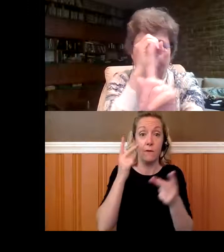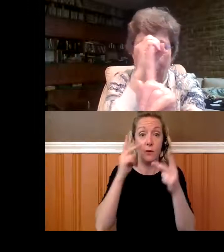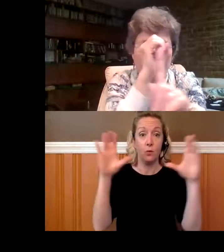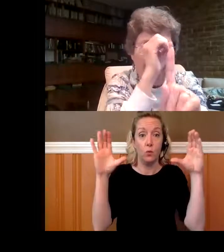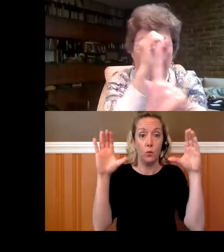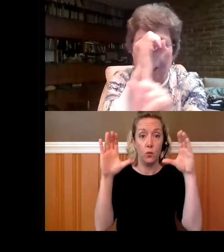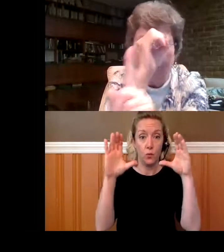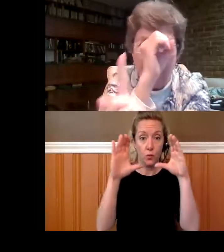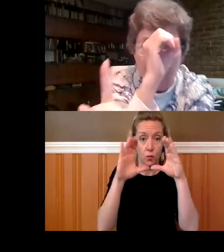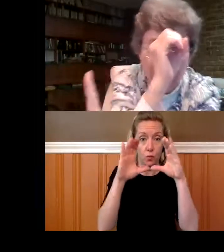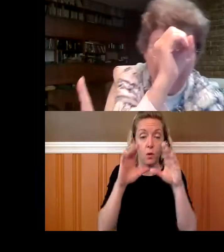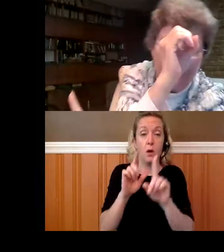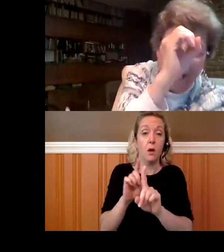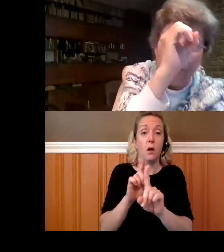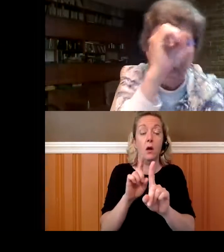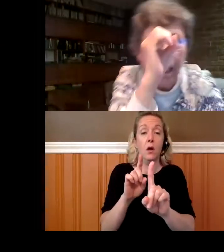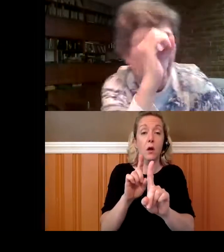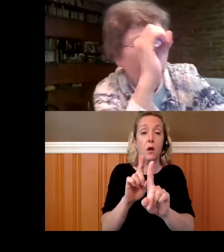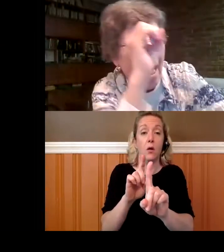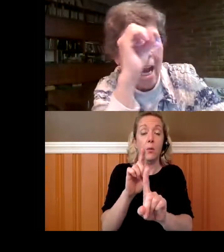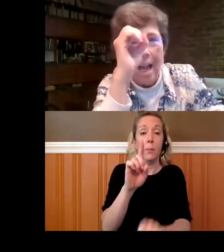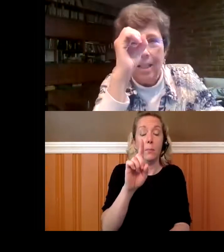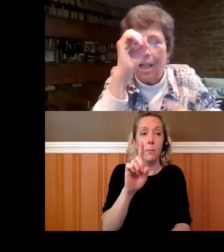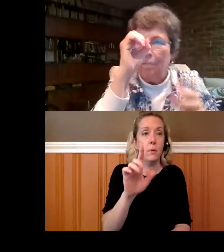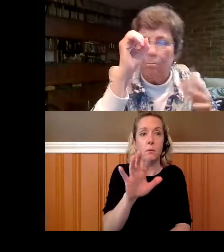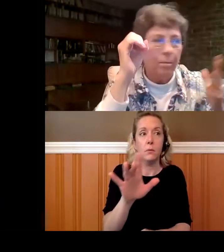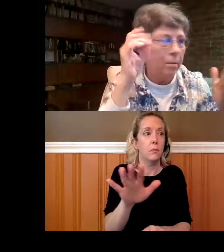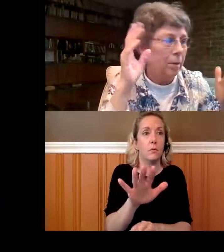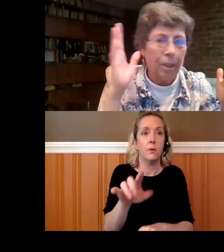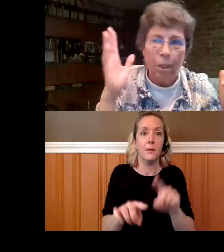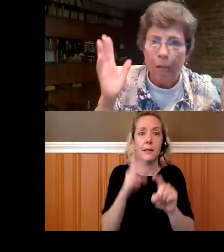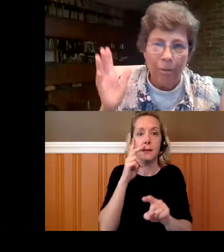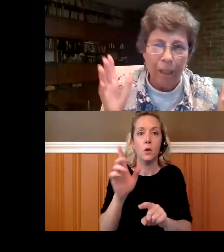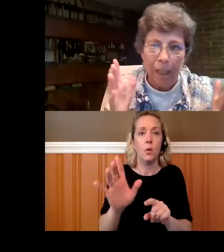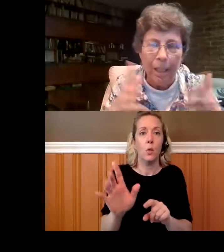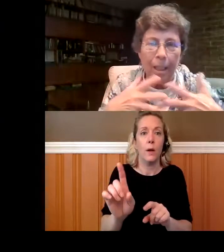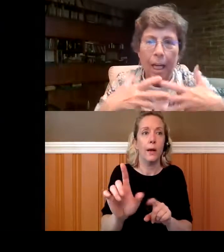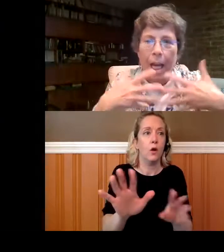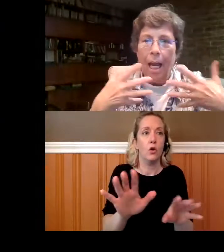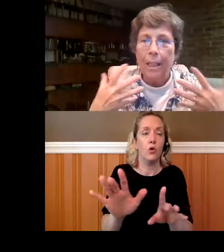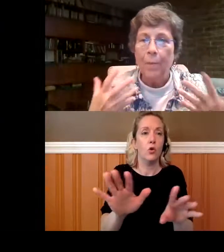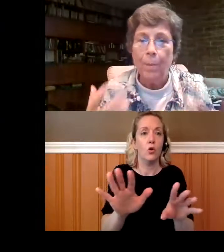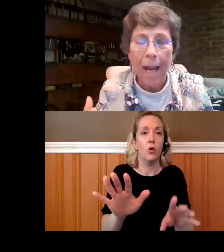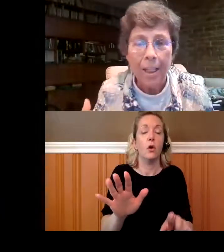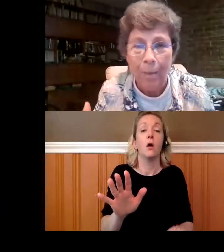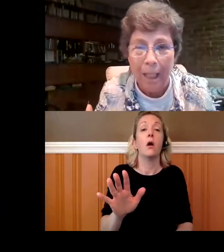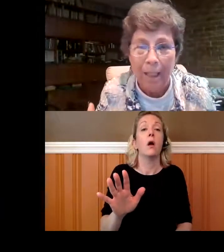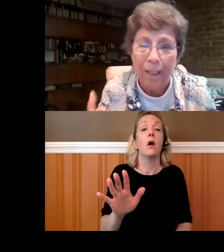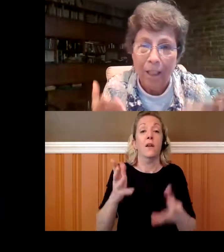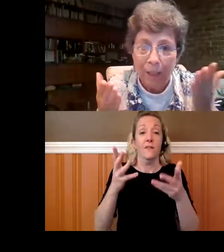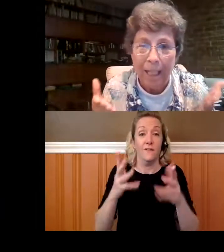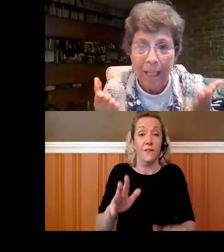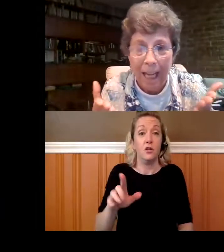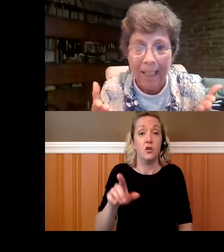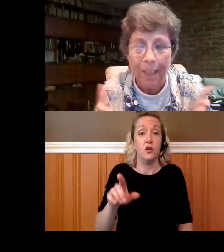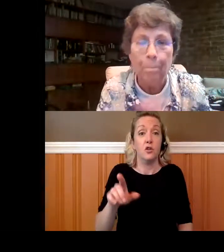Henry and doesn't know where Henry is, and comes back to me, at the end of the lesson. And I figured